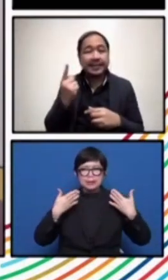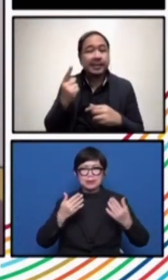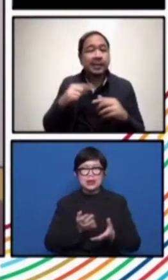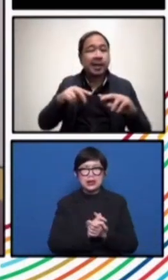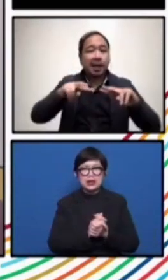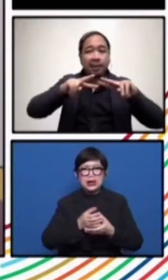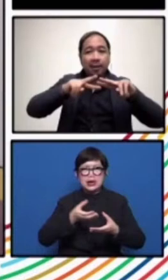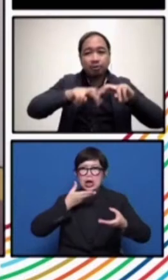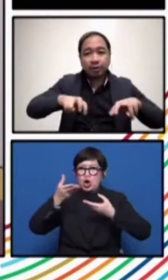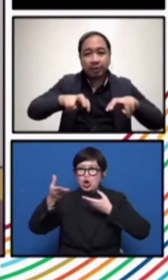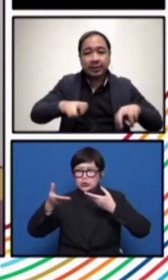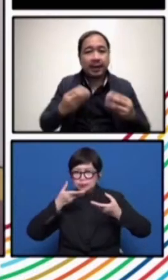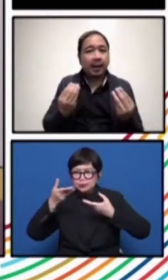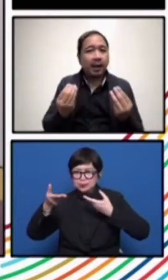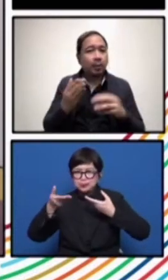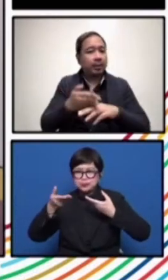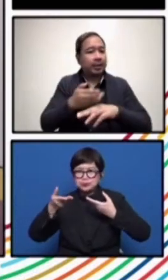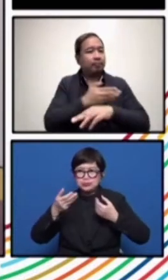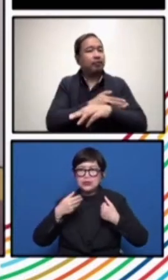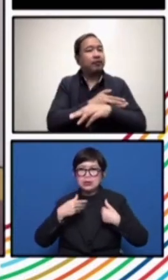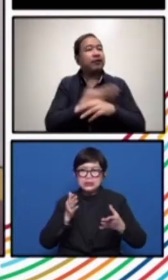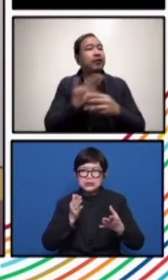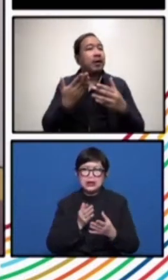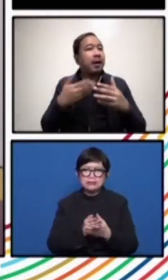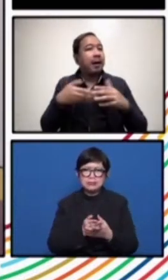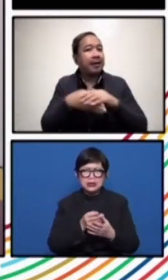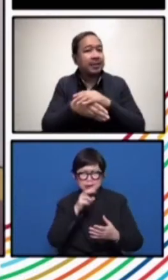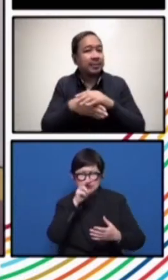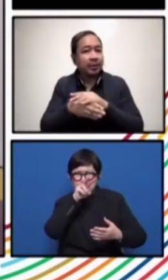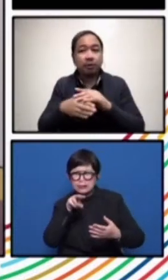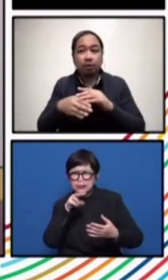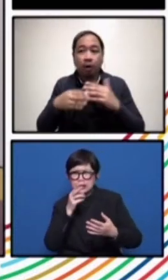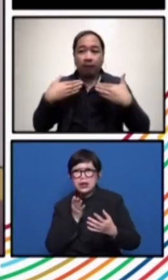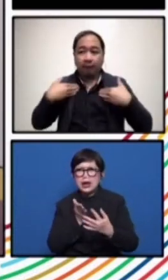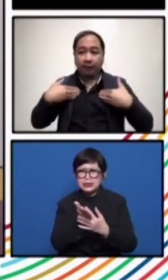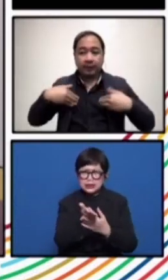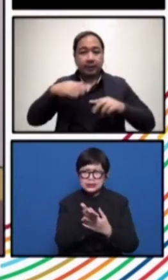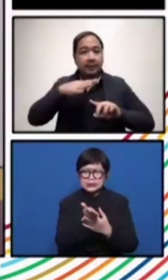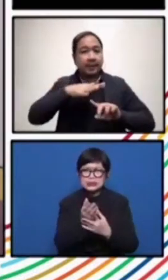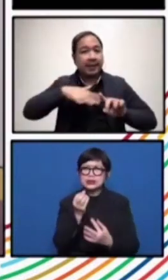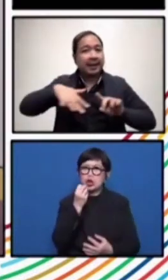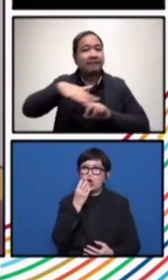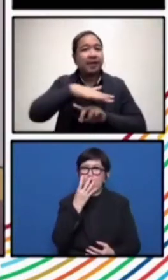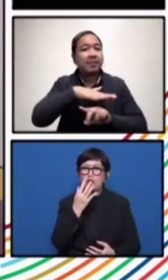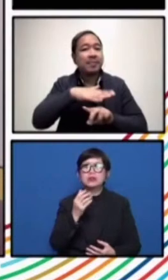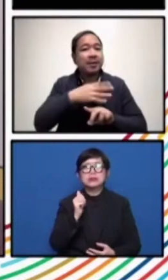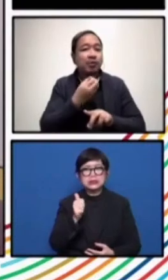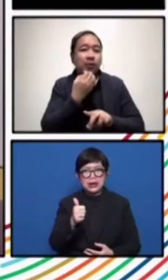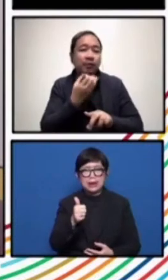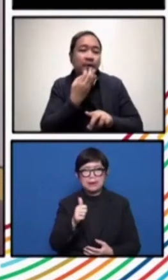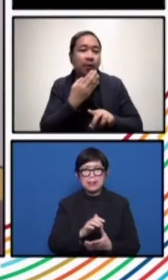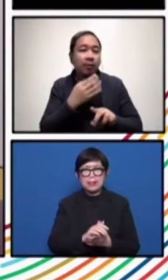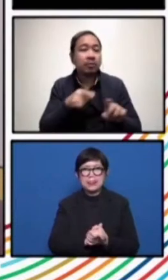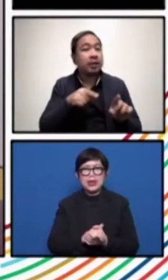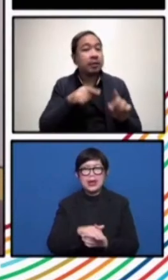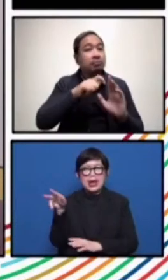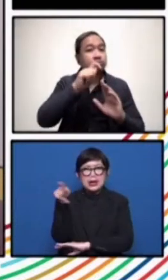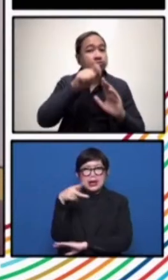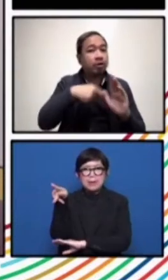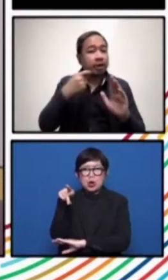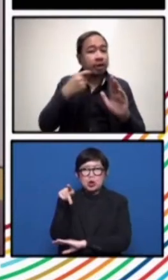accessibility of physical environment in Hong Kong this has been a two and a half year project well which